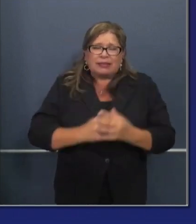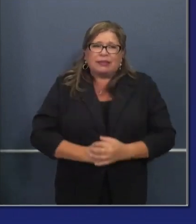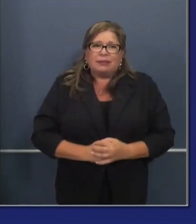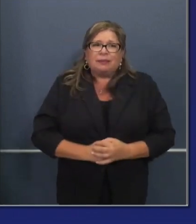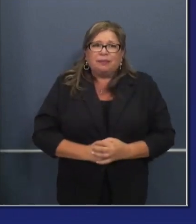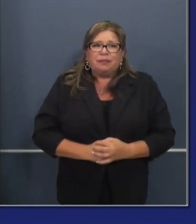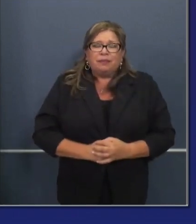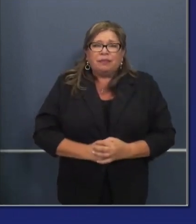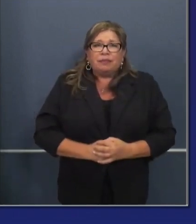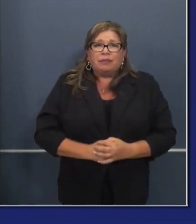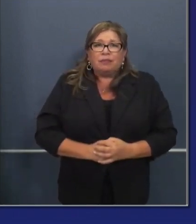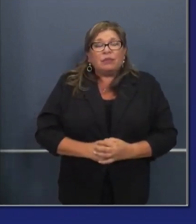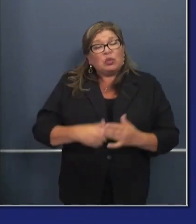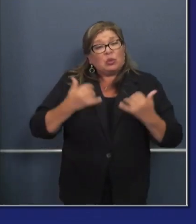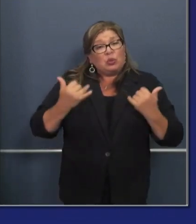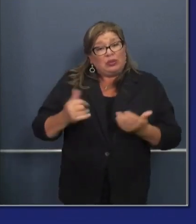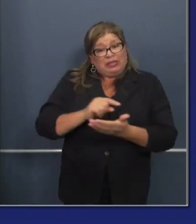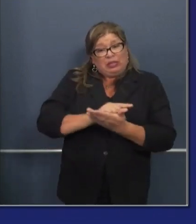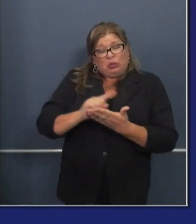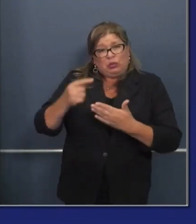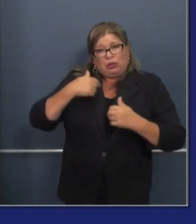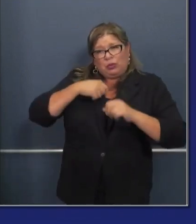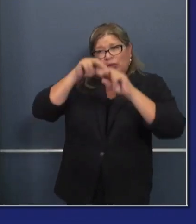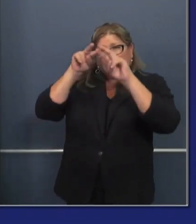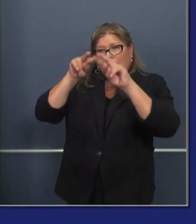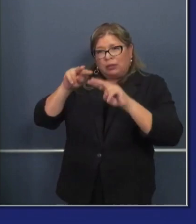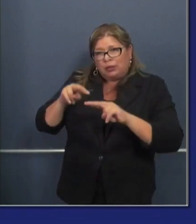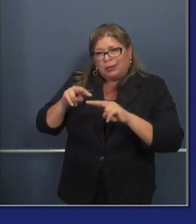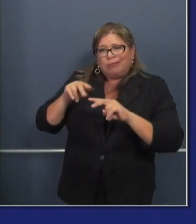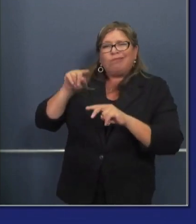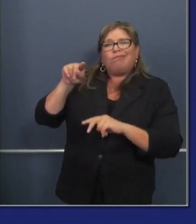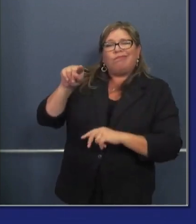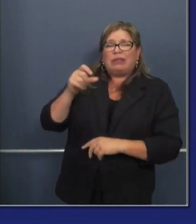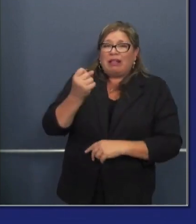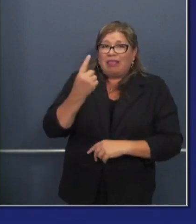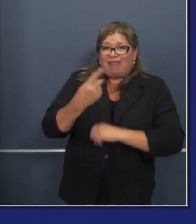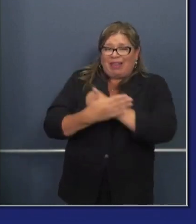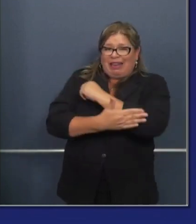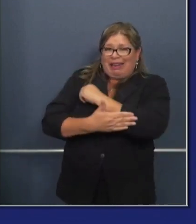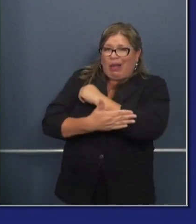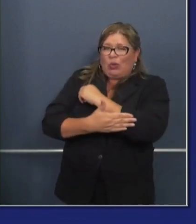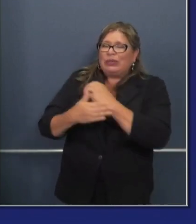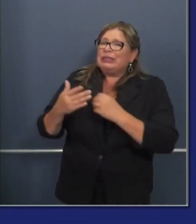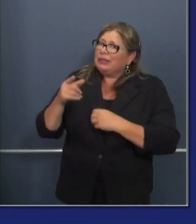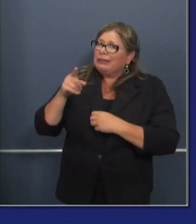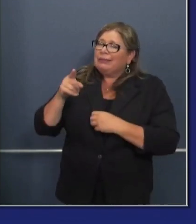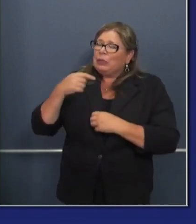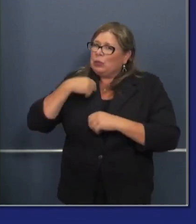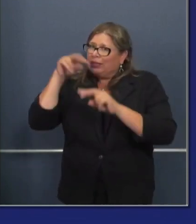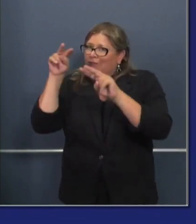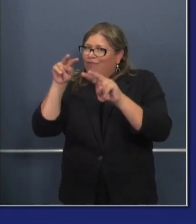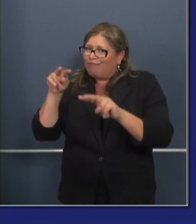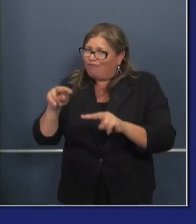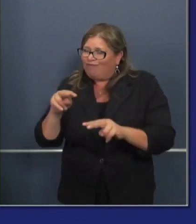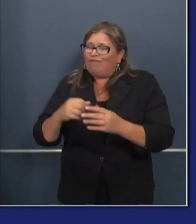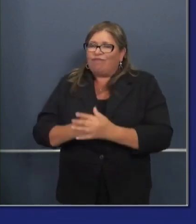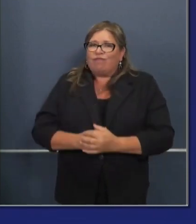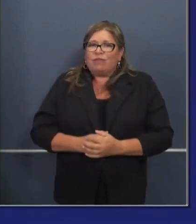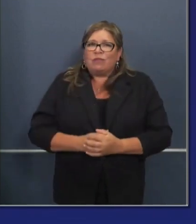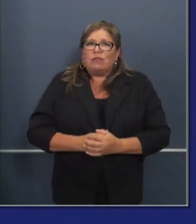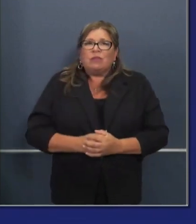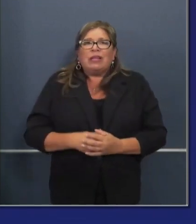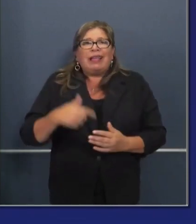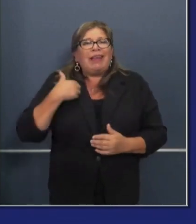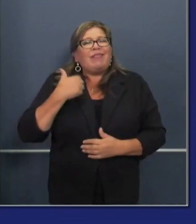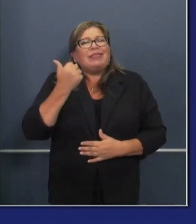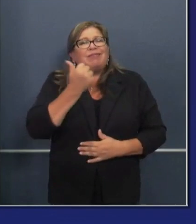this week looking at 11 counties. And as you can see on this slide, just like the one we reviewed last week, there's a